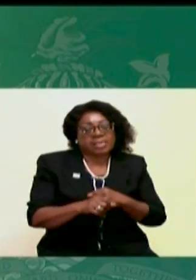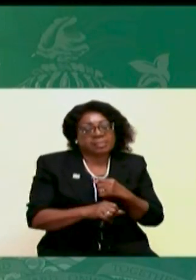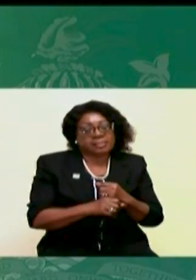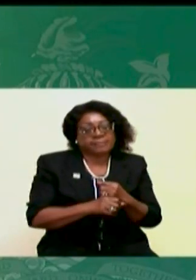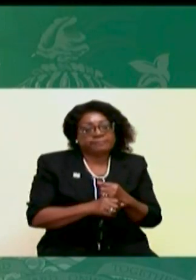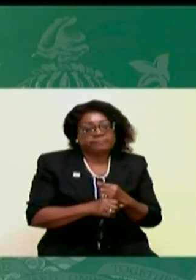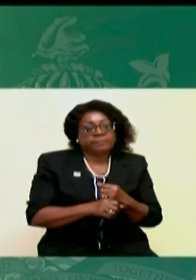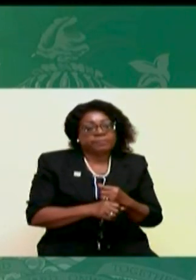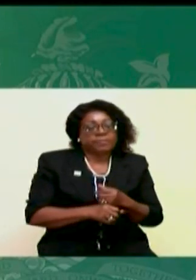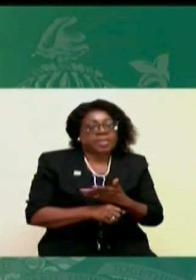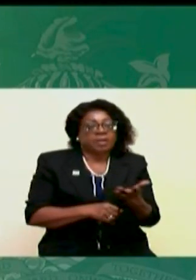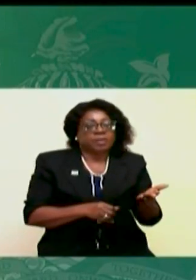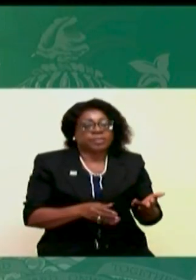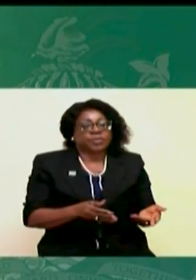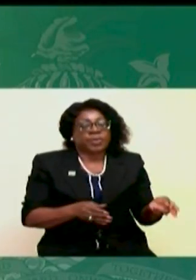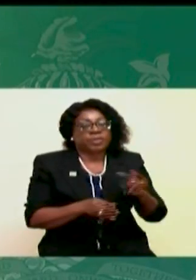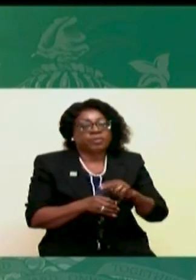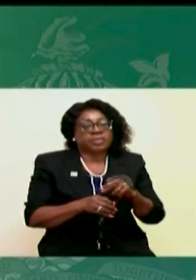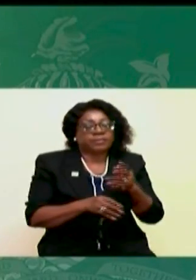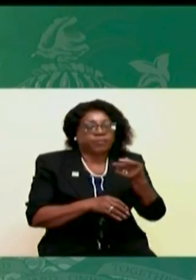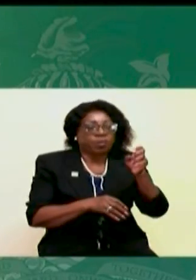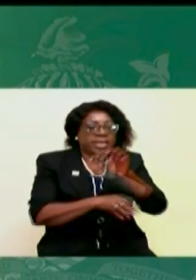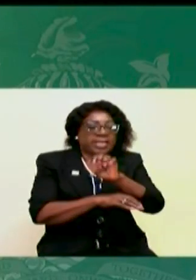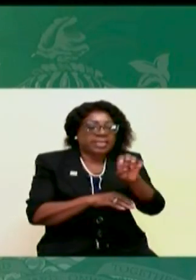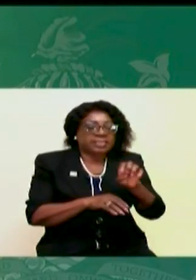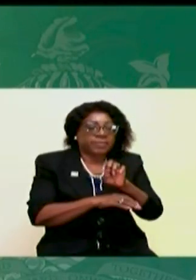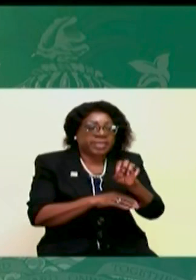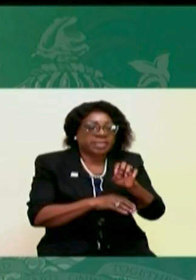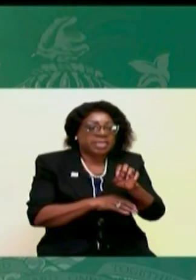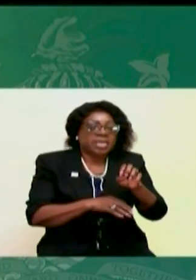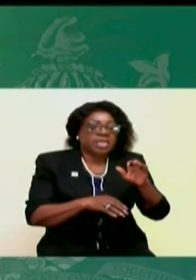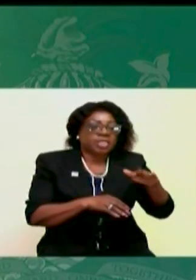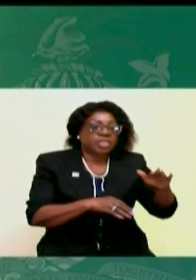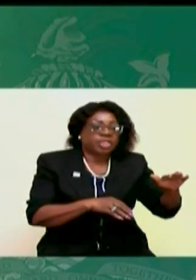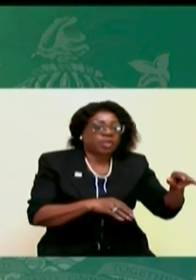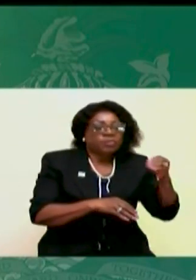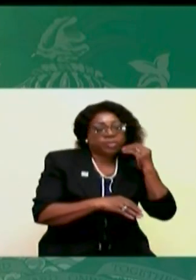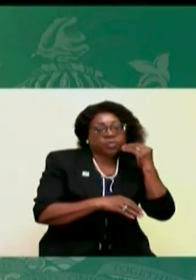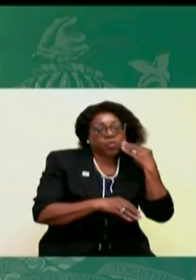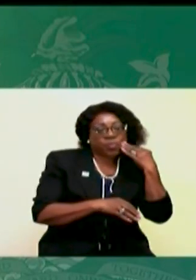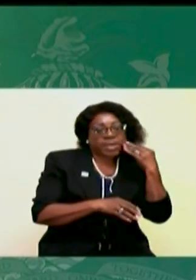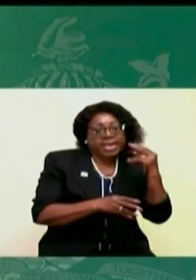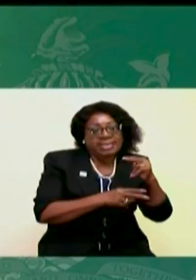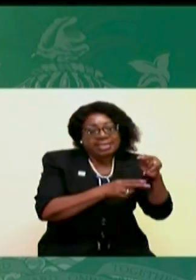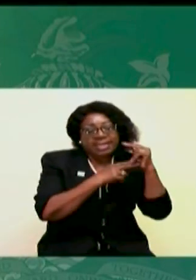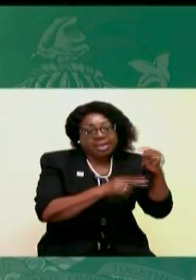increases allocated for the Elizabeth Estates Children's Home and the Nazareth Center.